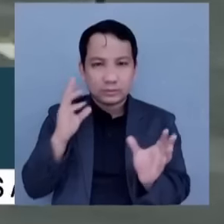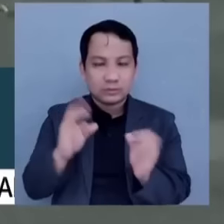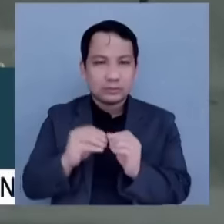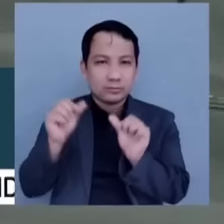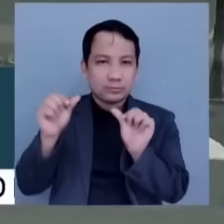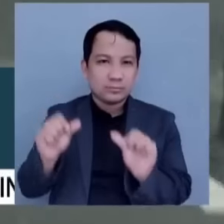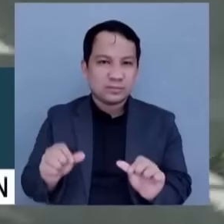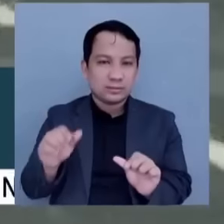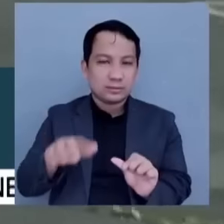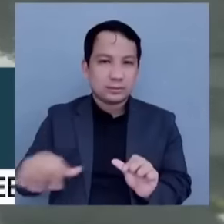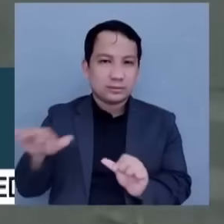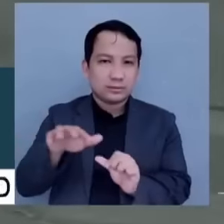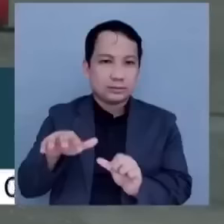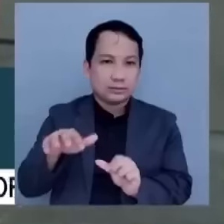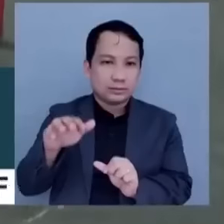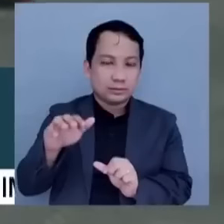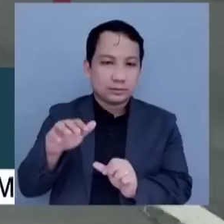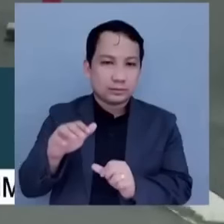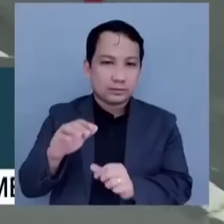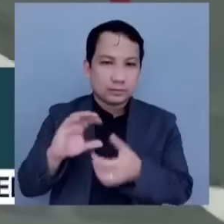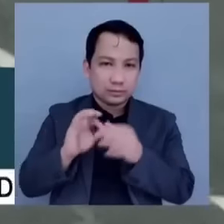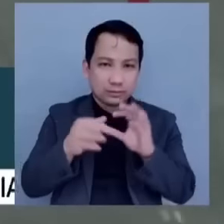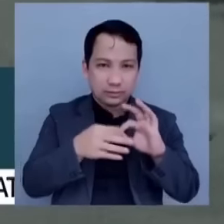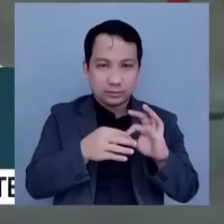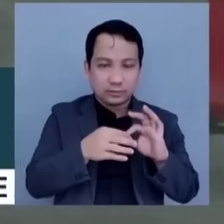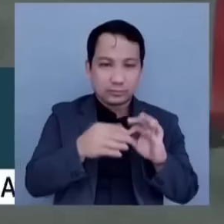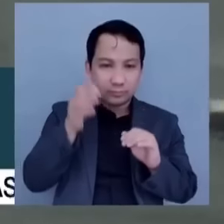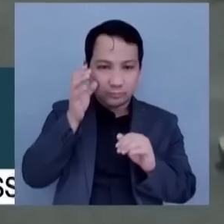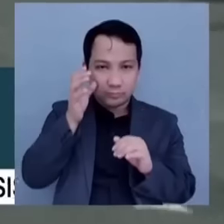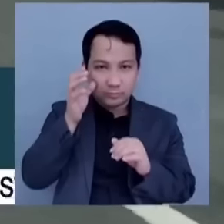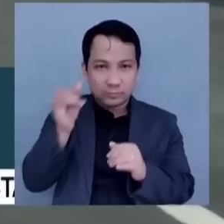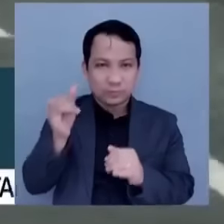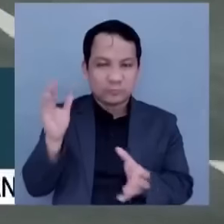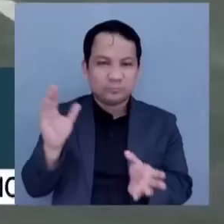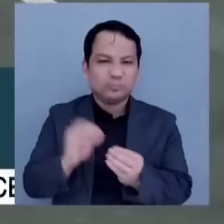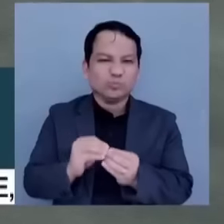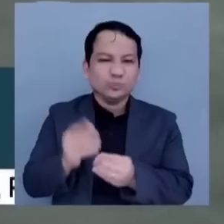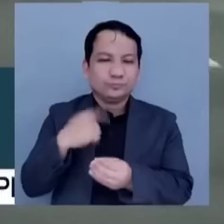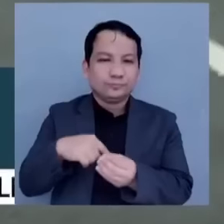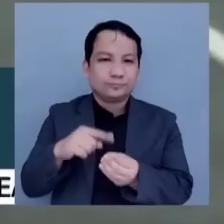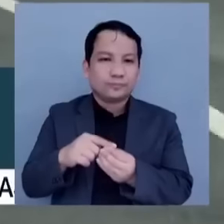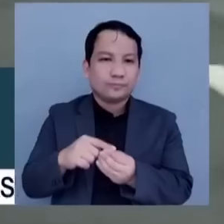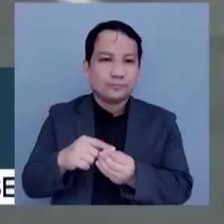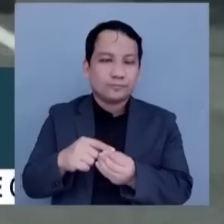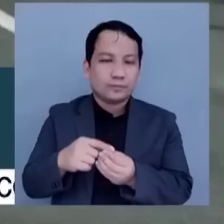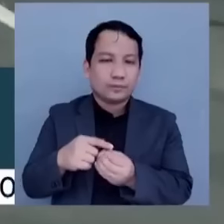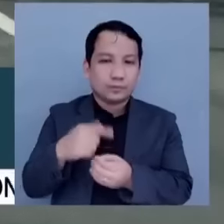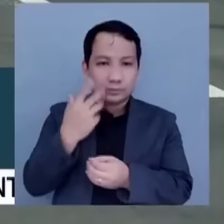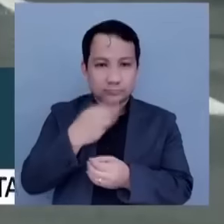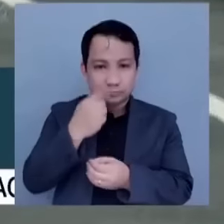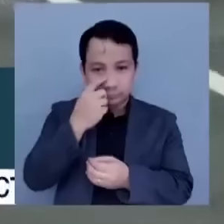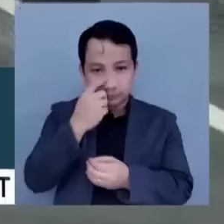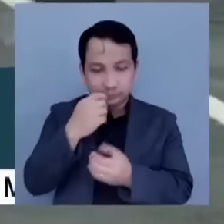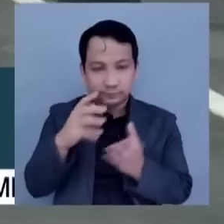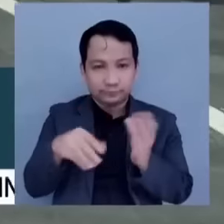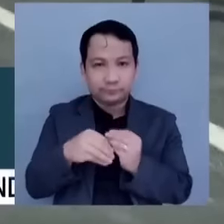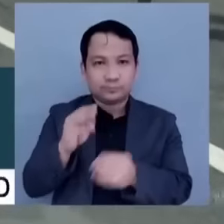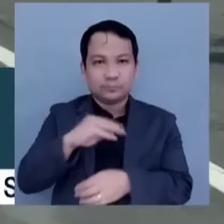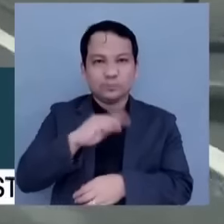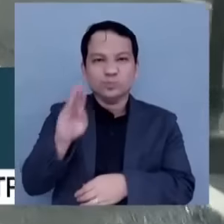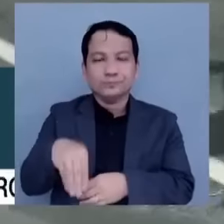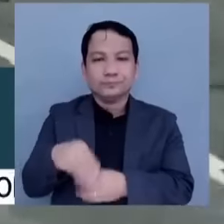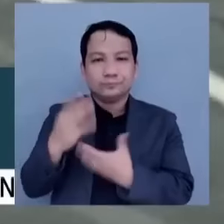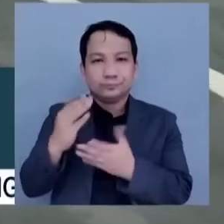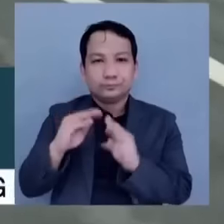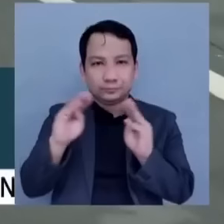the country's golden boy, double Olympic gold medalist Carlos Yulo, alongside the posters which were put up by the city of Manila. Malacanang